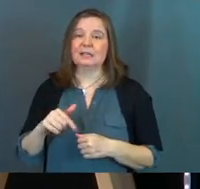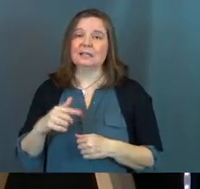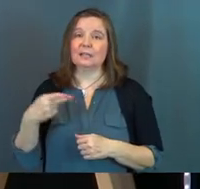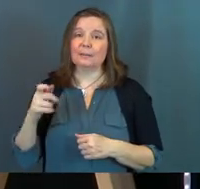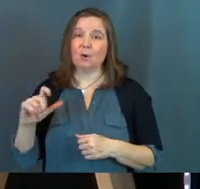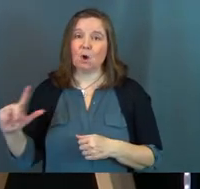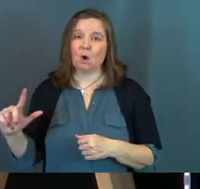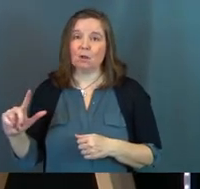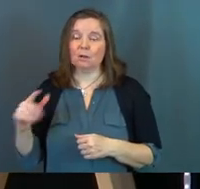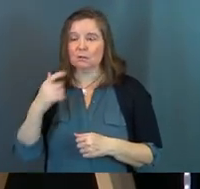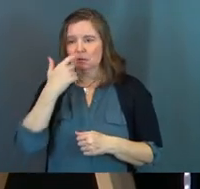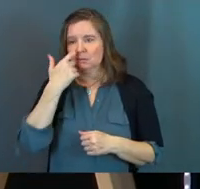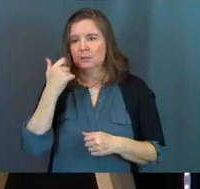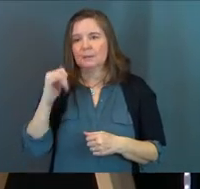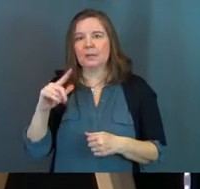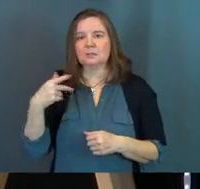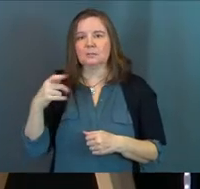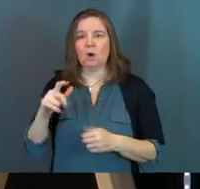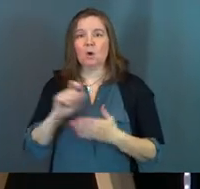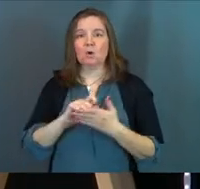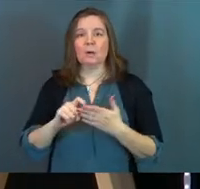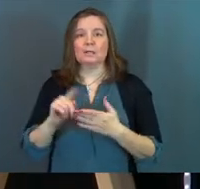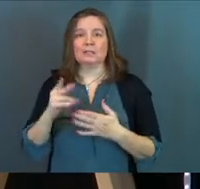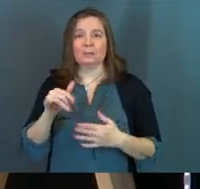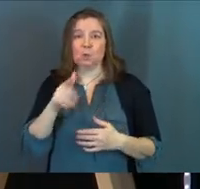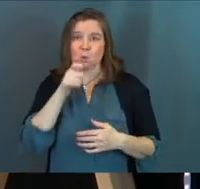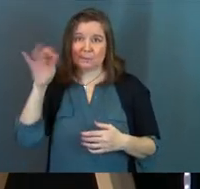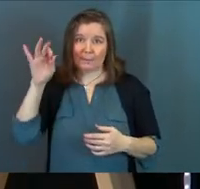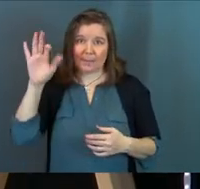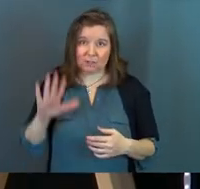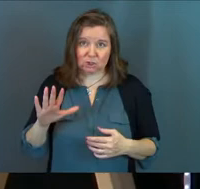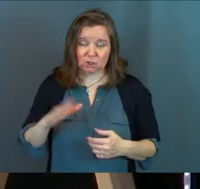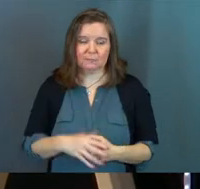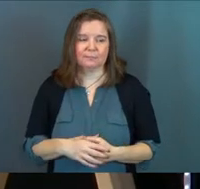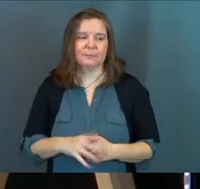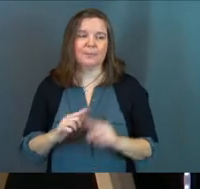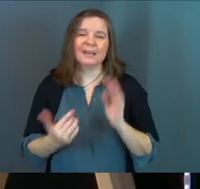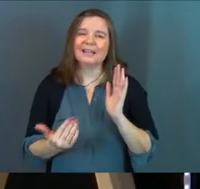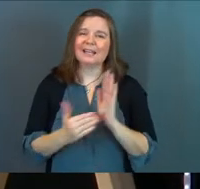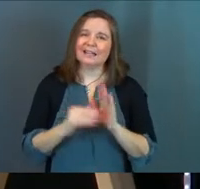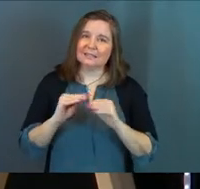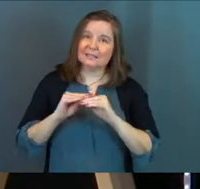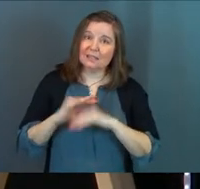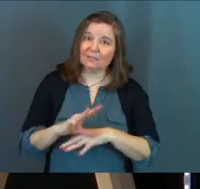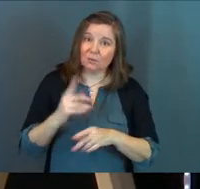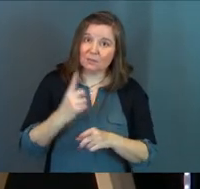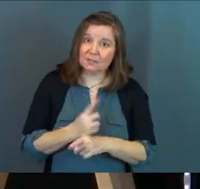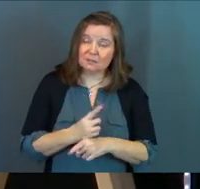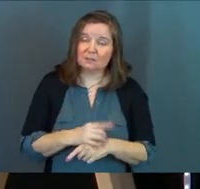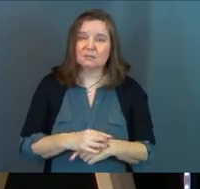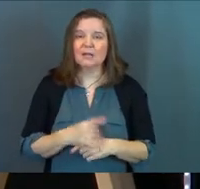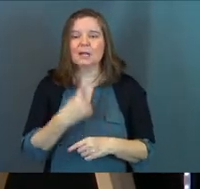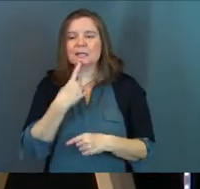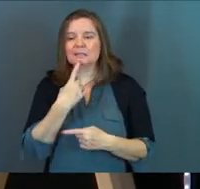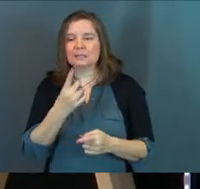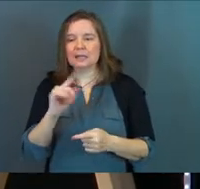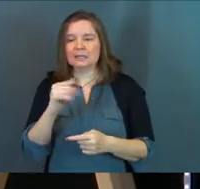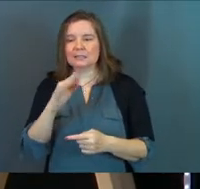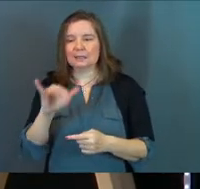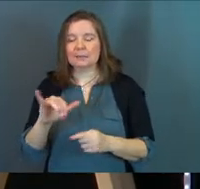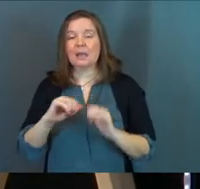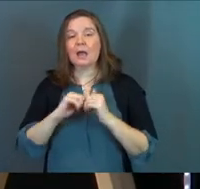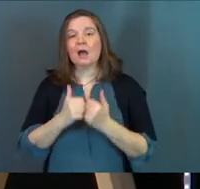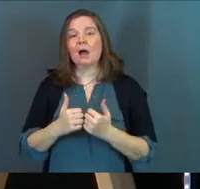this is Paul, the Apostle Paul, writing to Timothy, who's a pastor. But again, it's influence, right? And he's telling